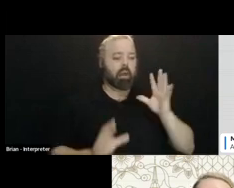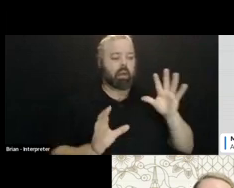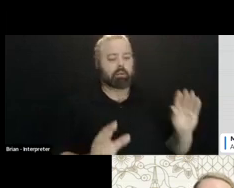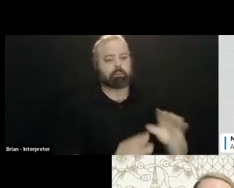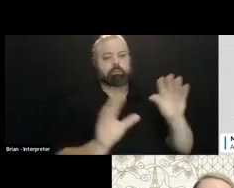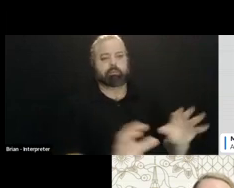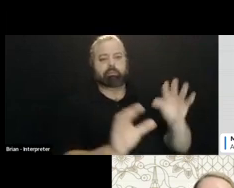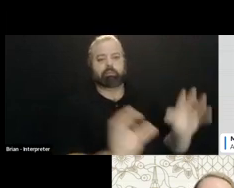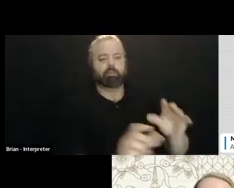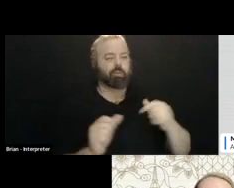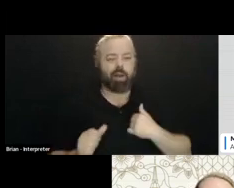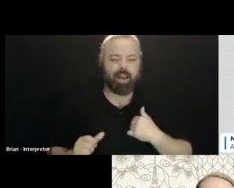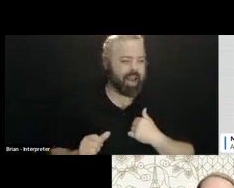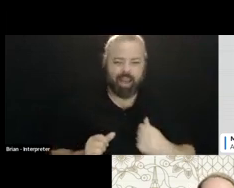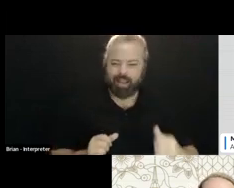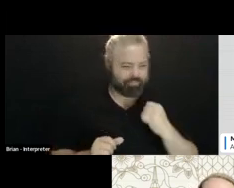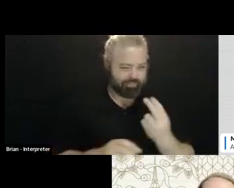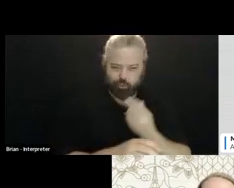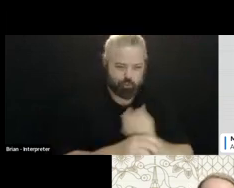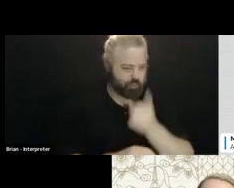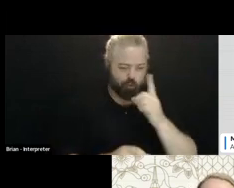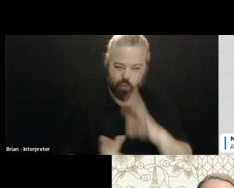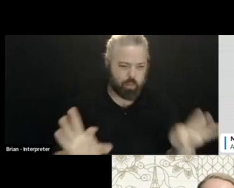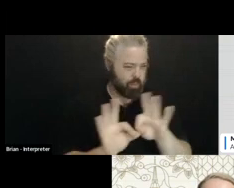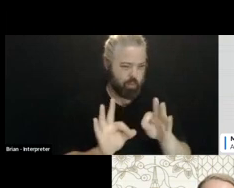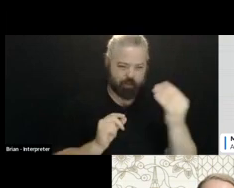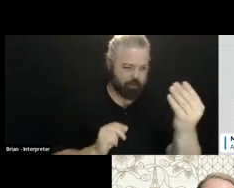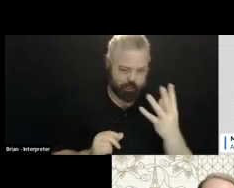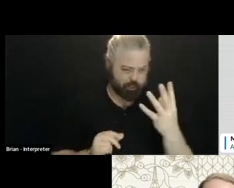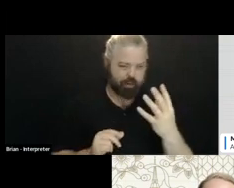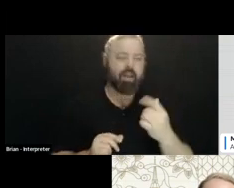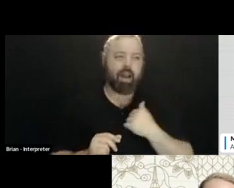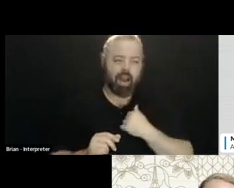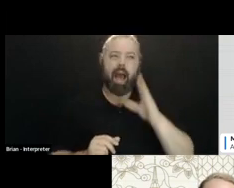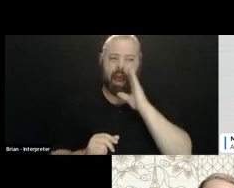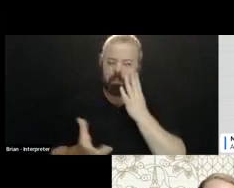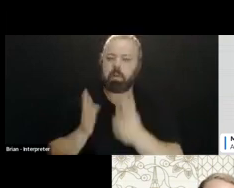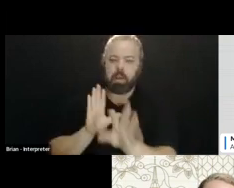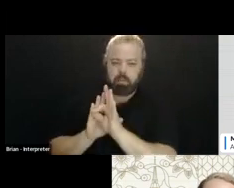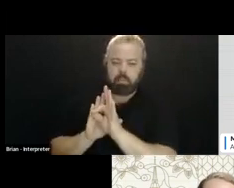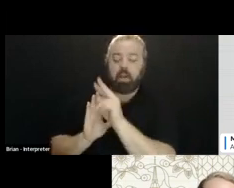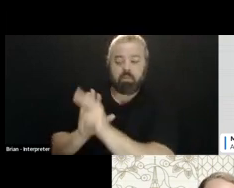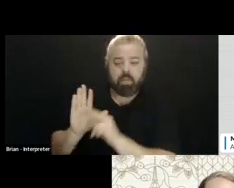them. I would sort of either opt for a video or maybe some still screenshots.